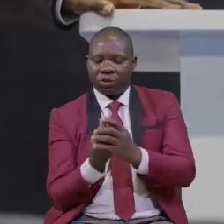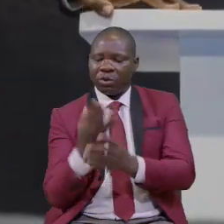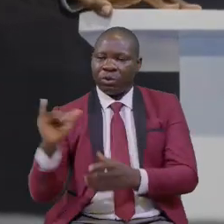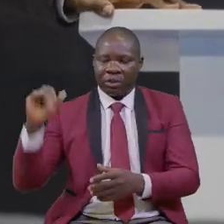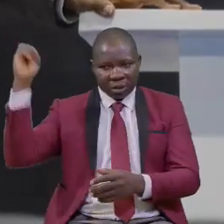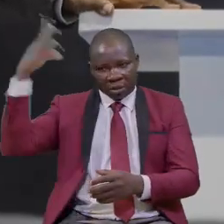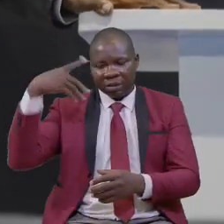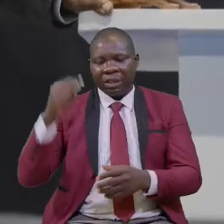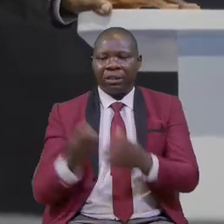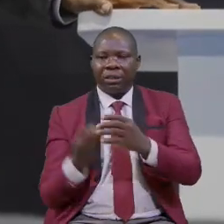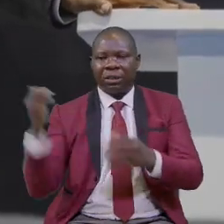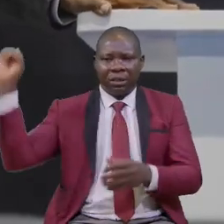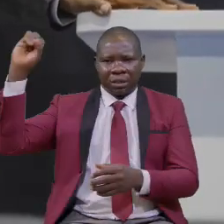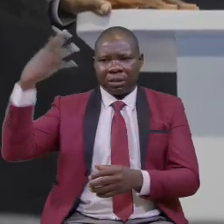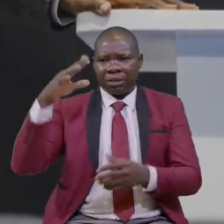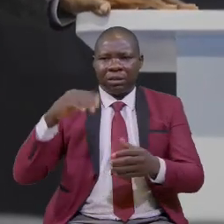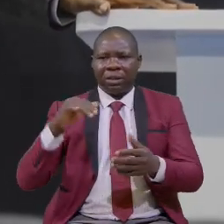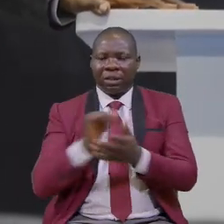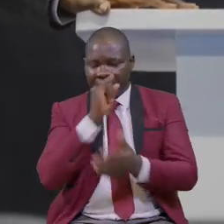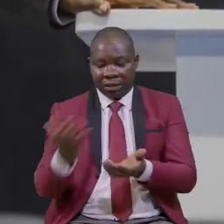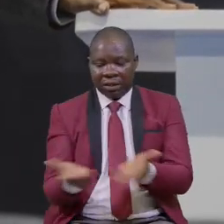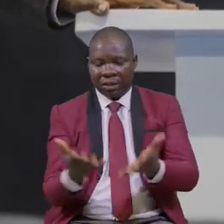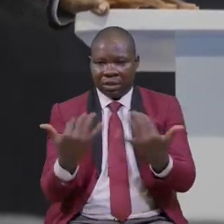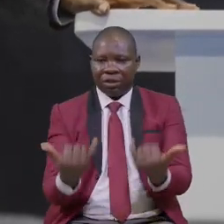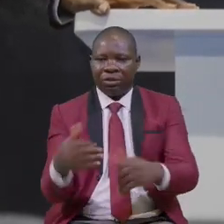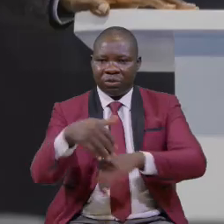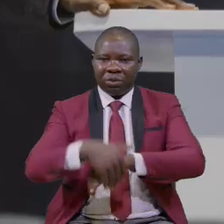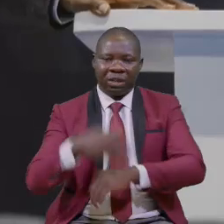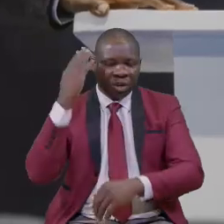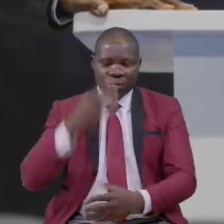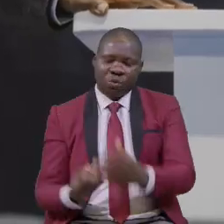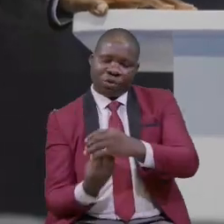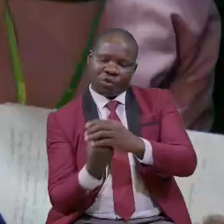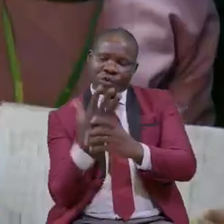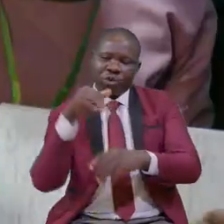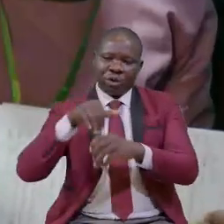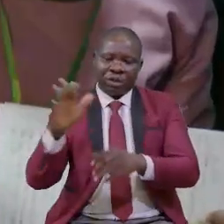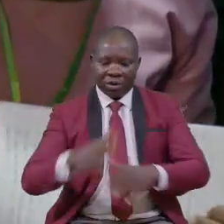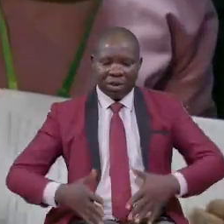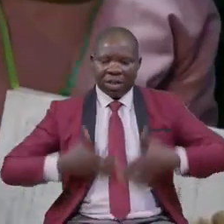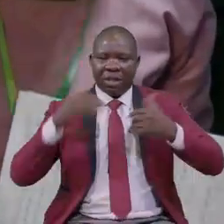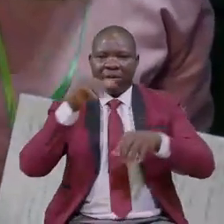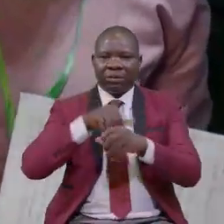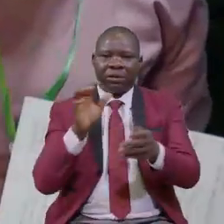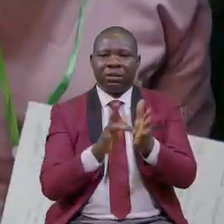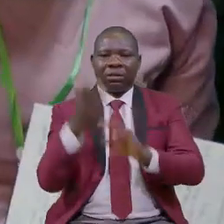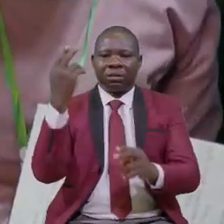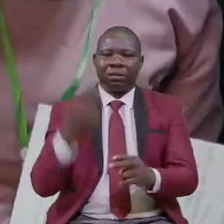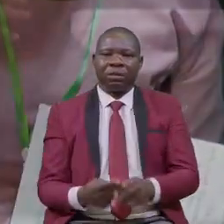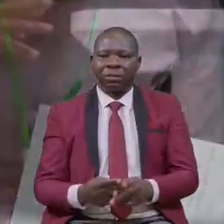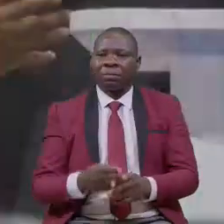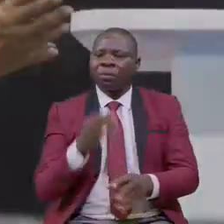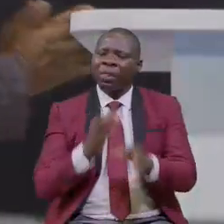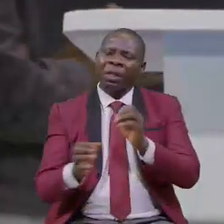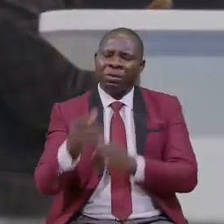The grace available tonight will grow in your life. You know, if you